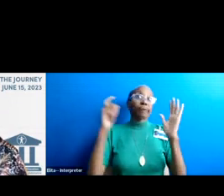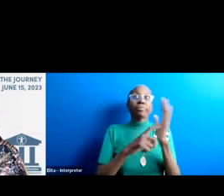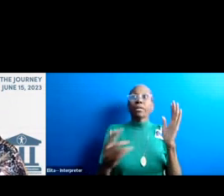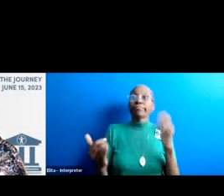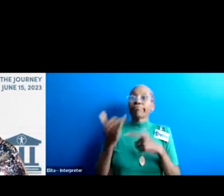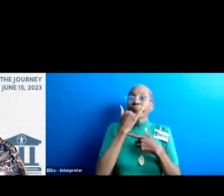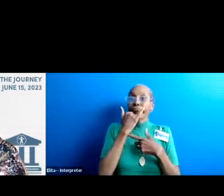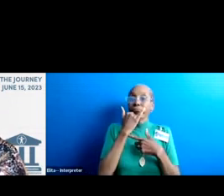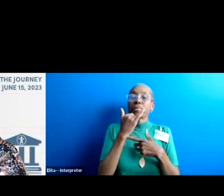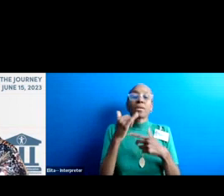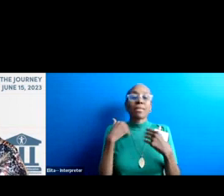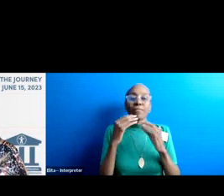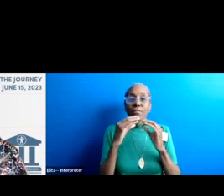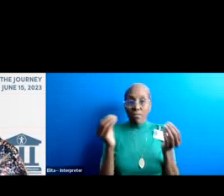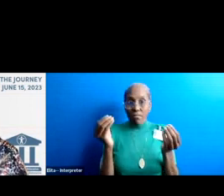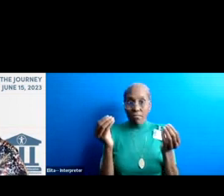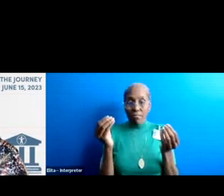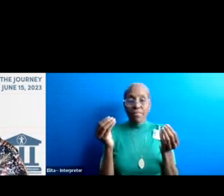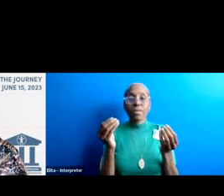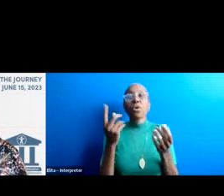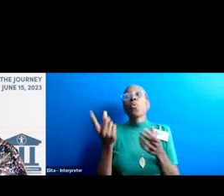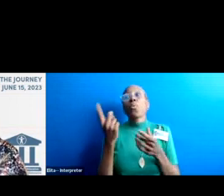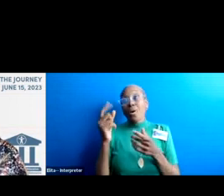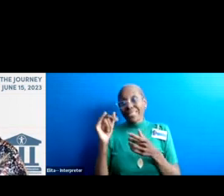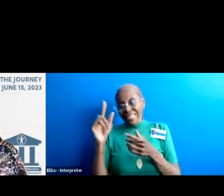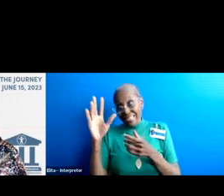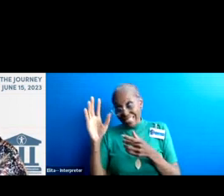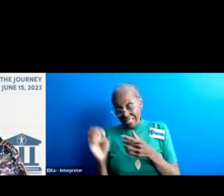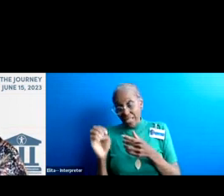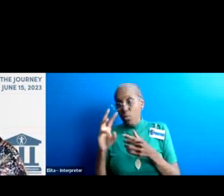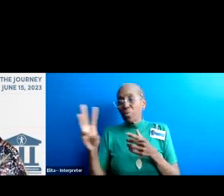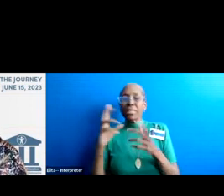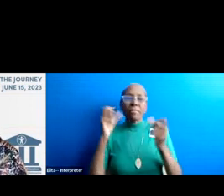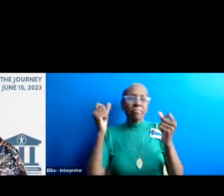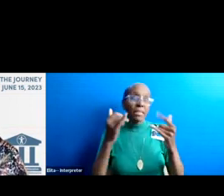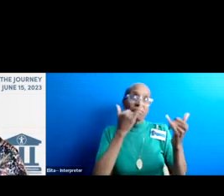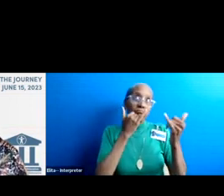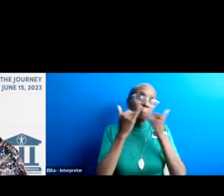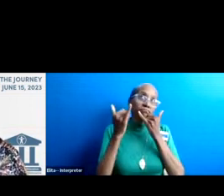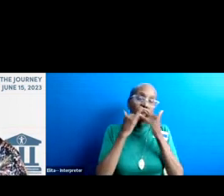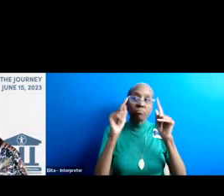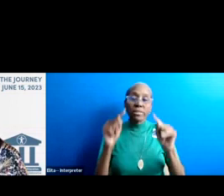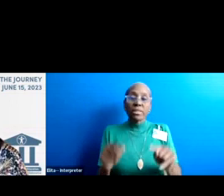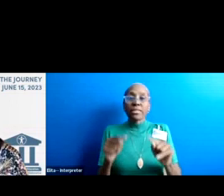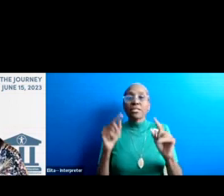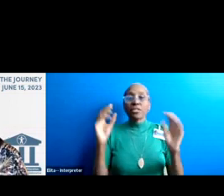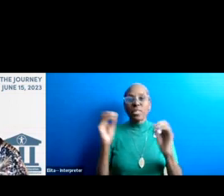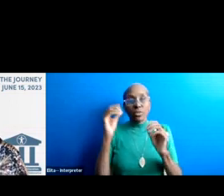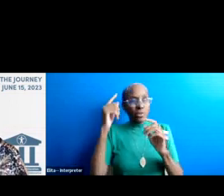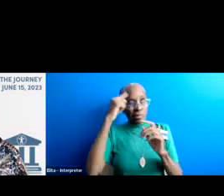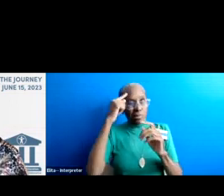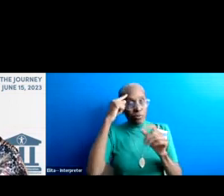of which there are none. We're going to see a site in a minute that has quite a bit of errors. So just kind of keep this 0 in your